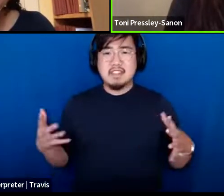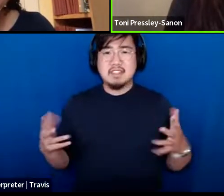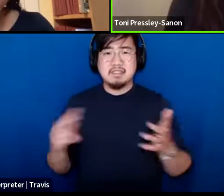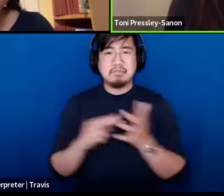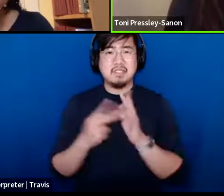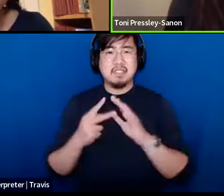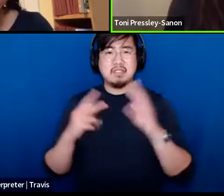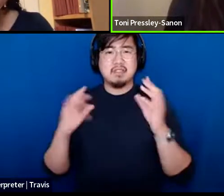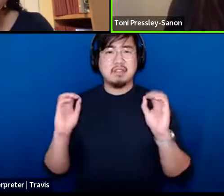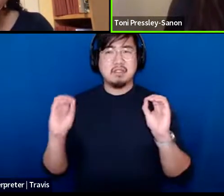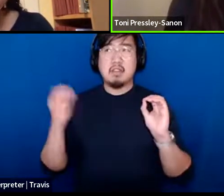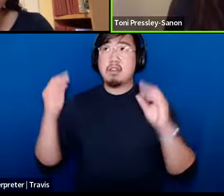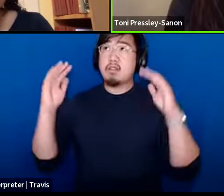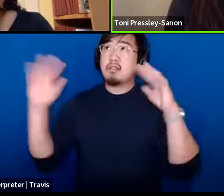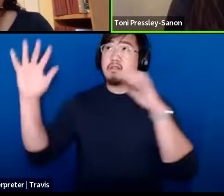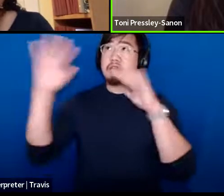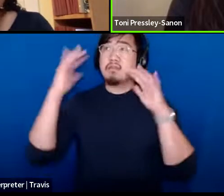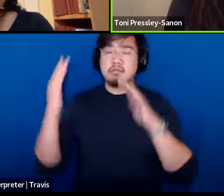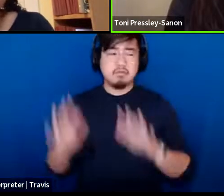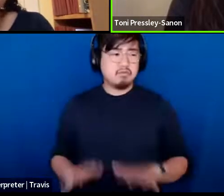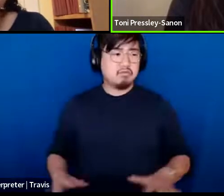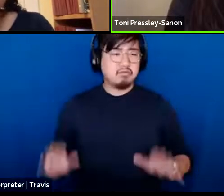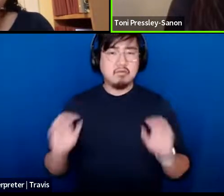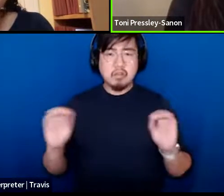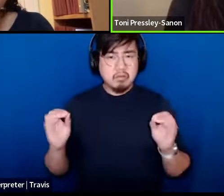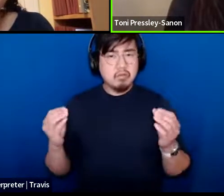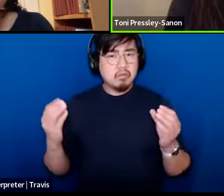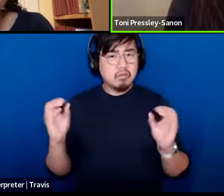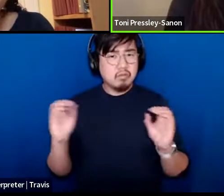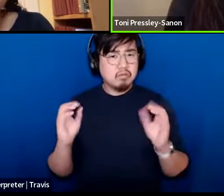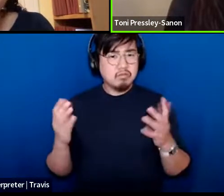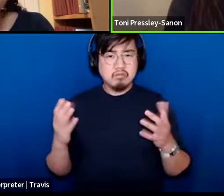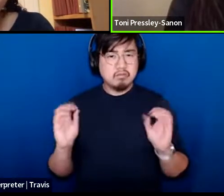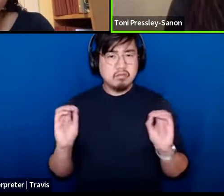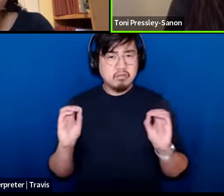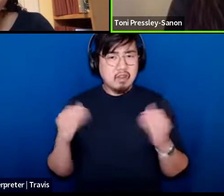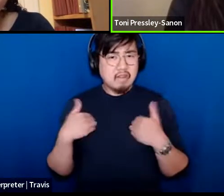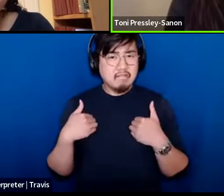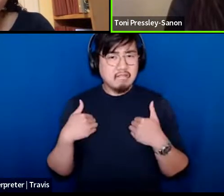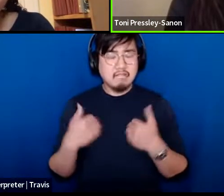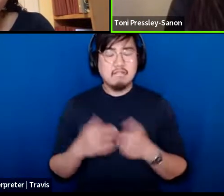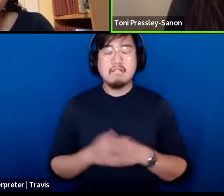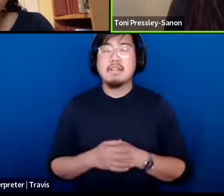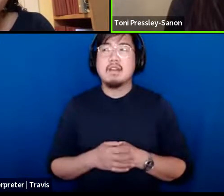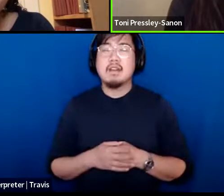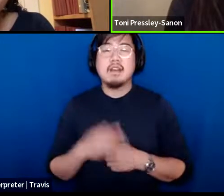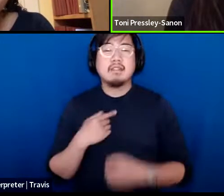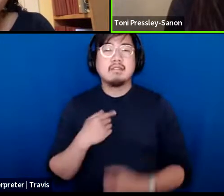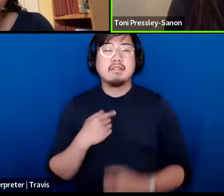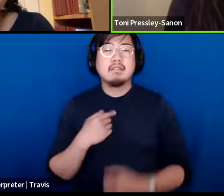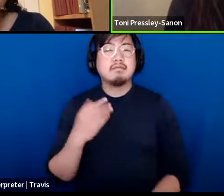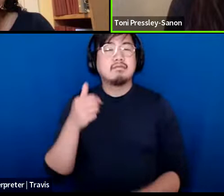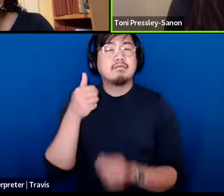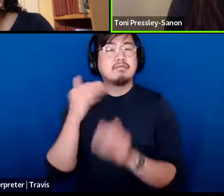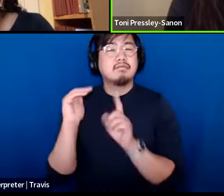And it kind of reminds me of this song by Sweet Honey and the